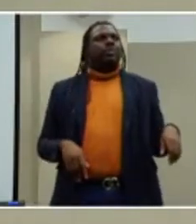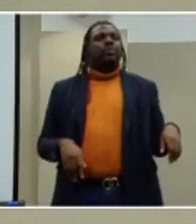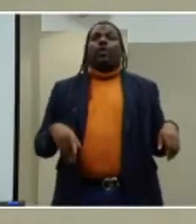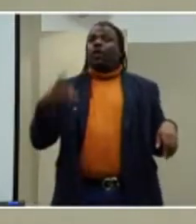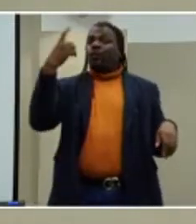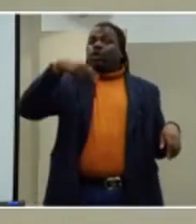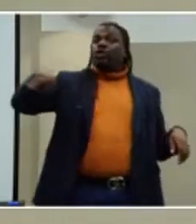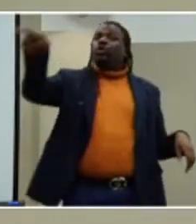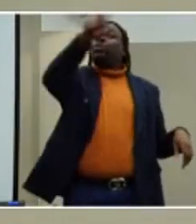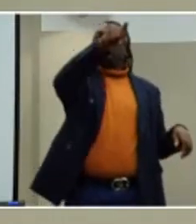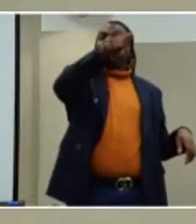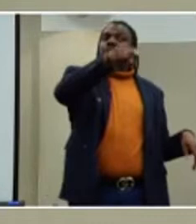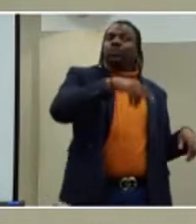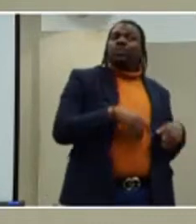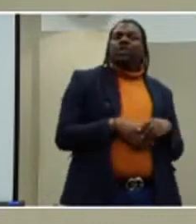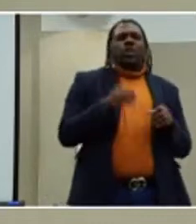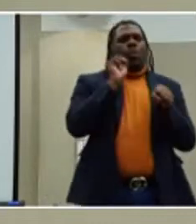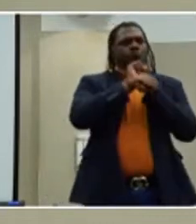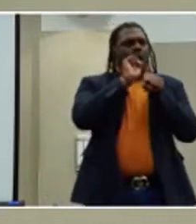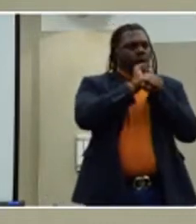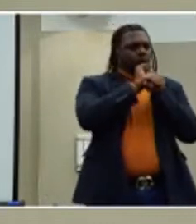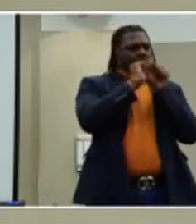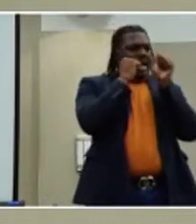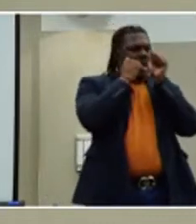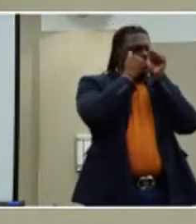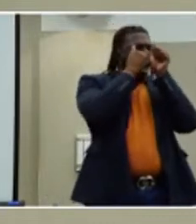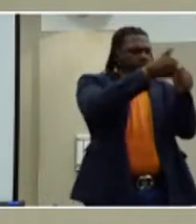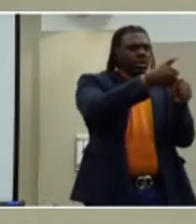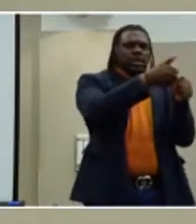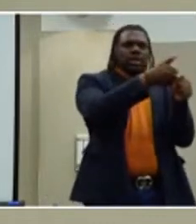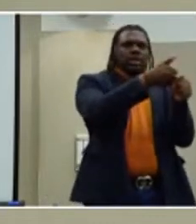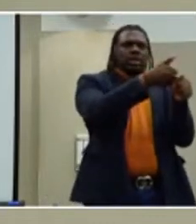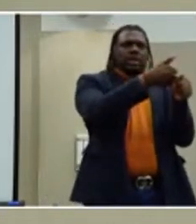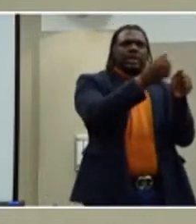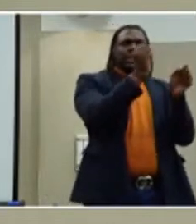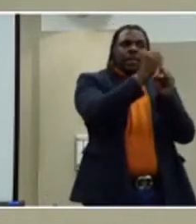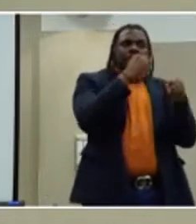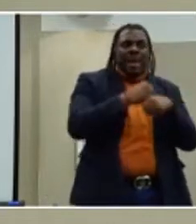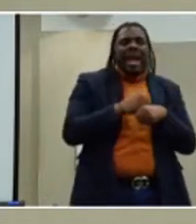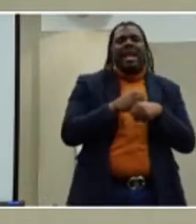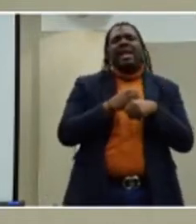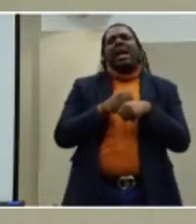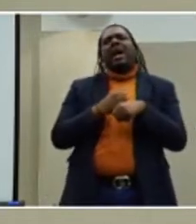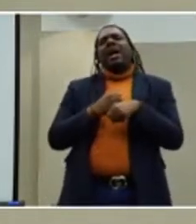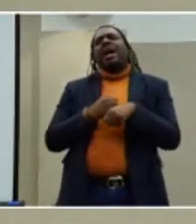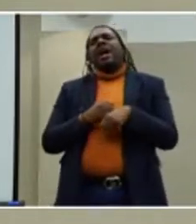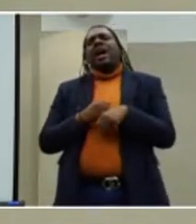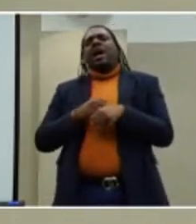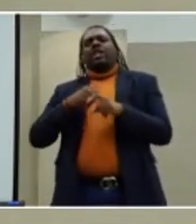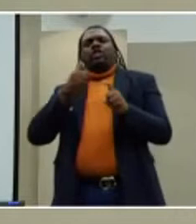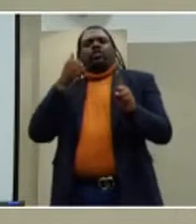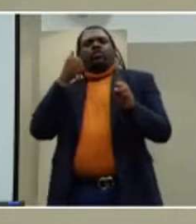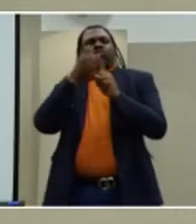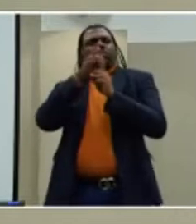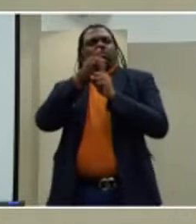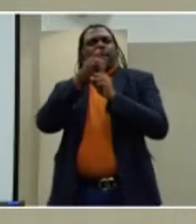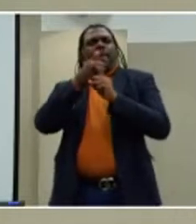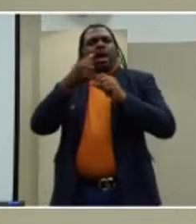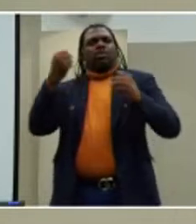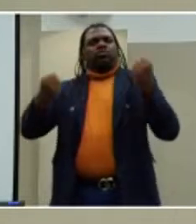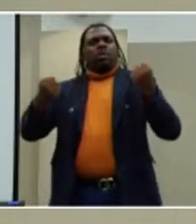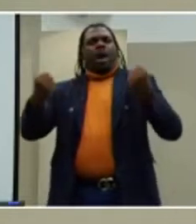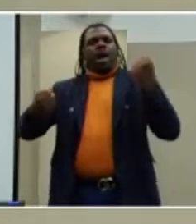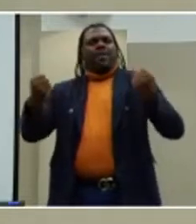you to be working on guidelines to make autonomous vehicles accessible to the blind and disabled